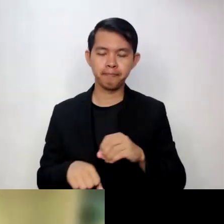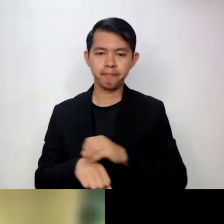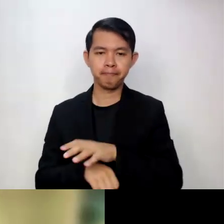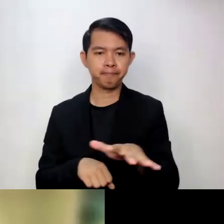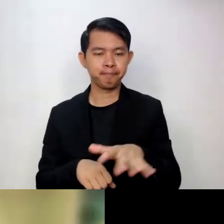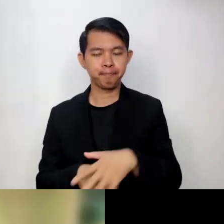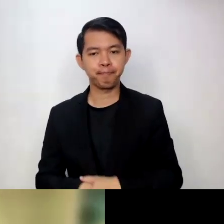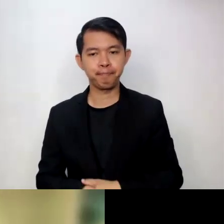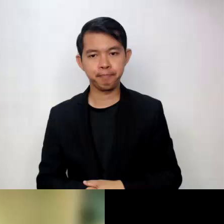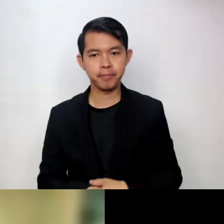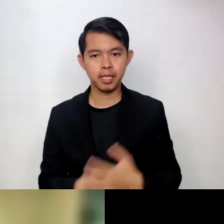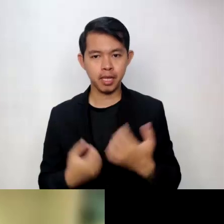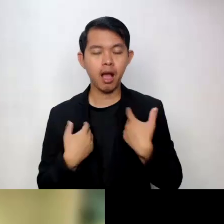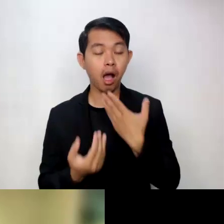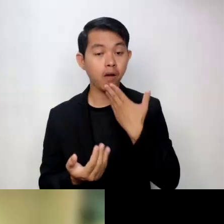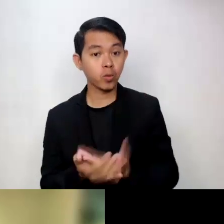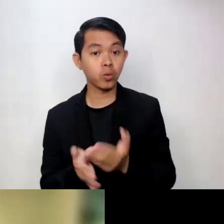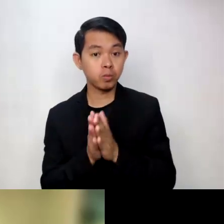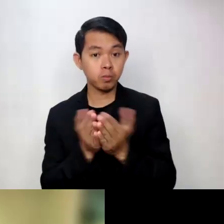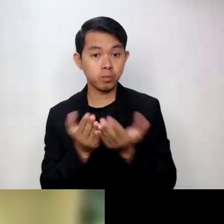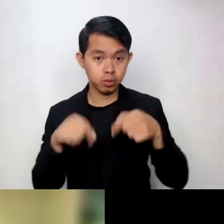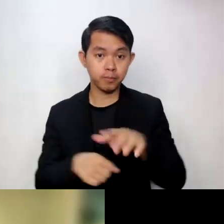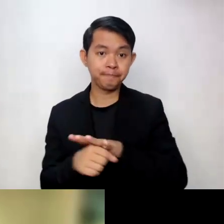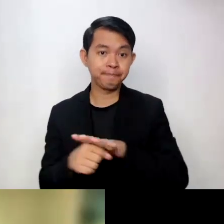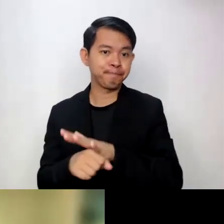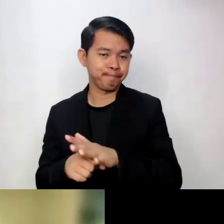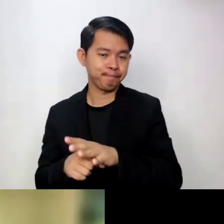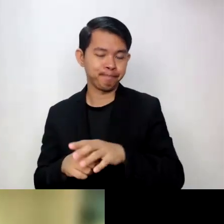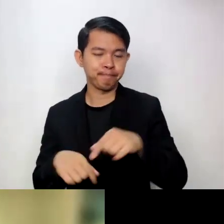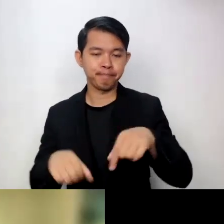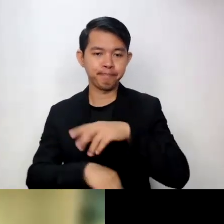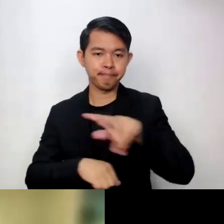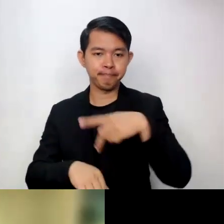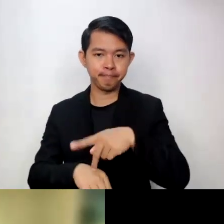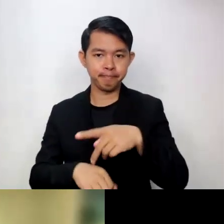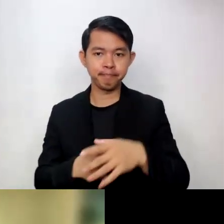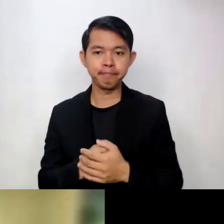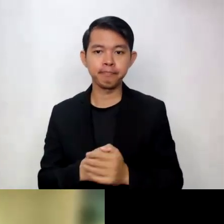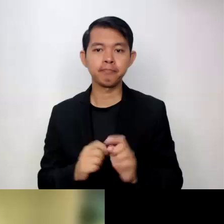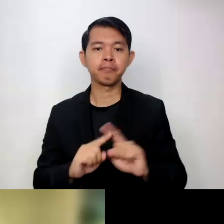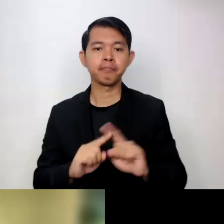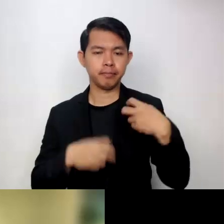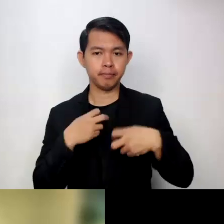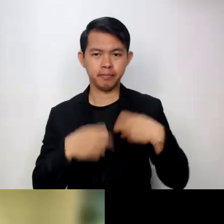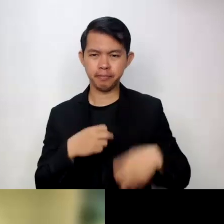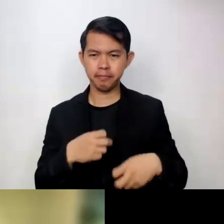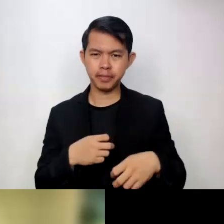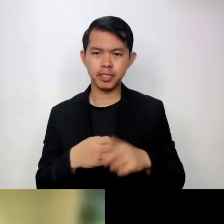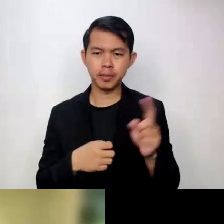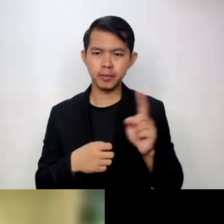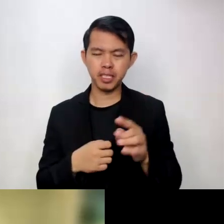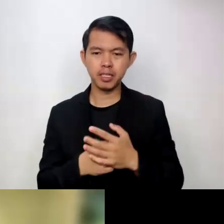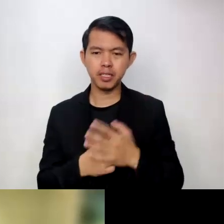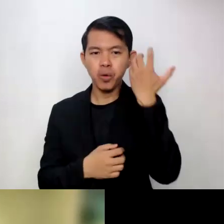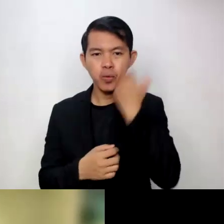do have good journals here, local journals in the Philippines. But yung problem is medyo kulang ng